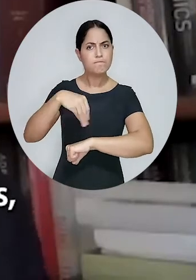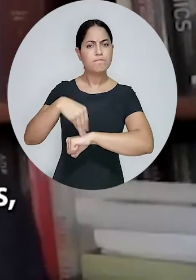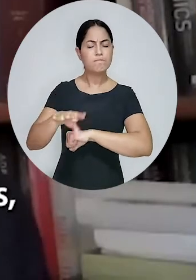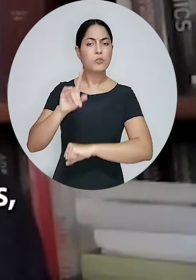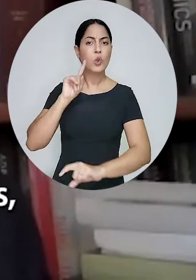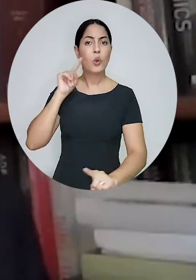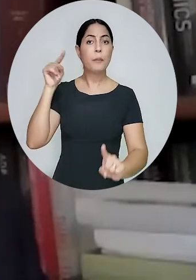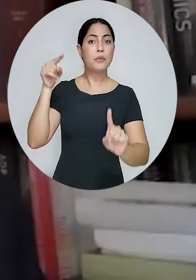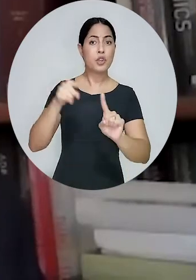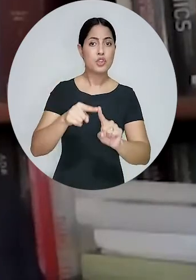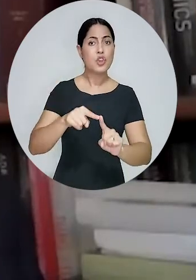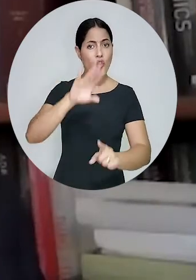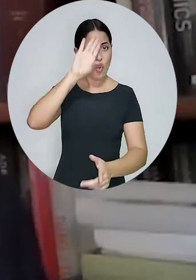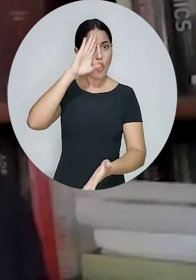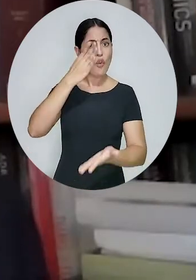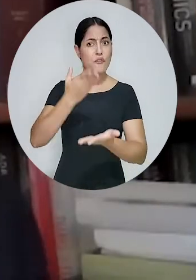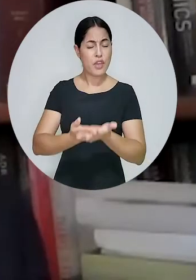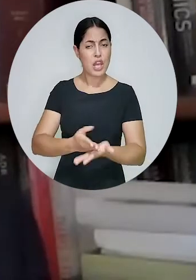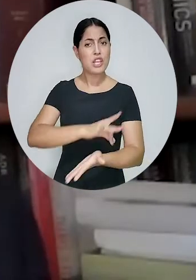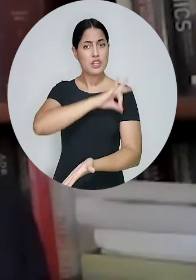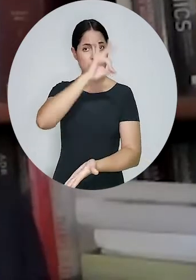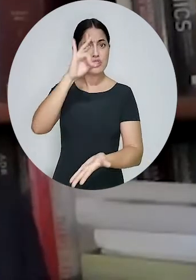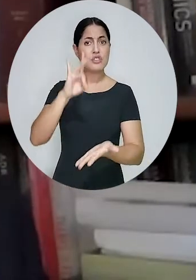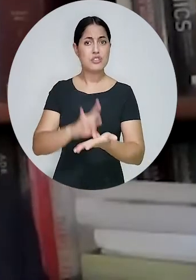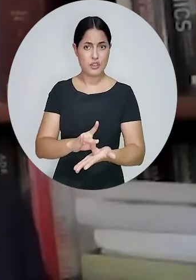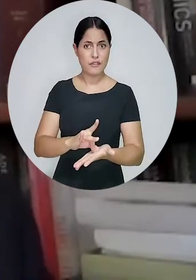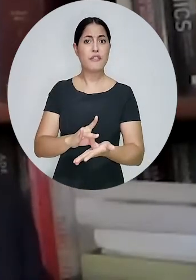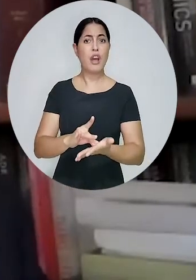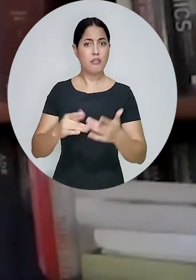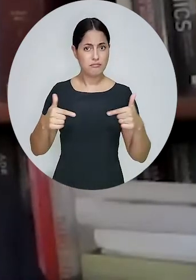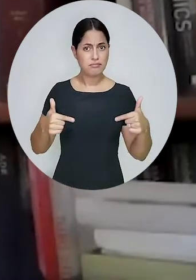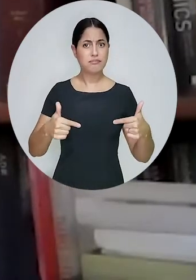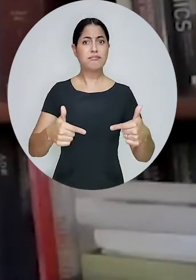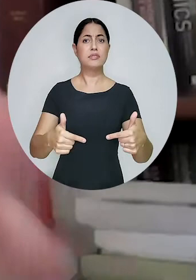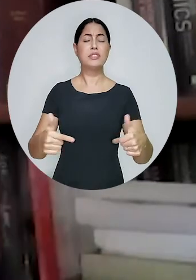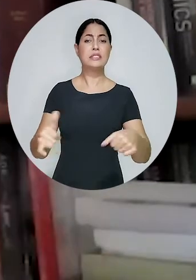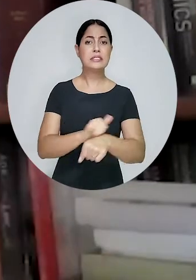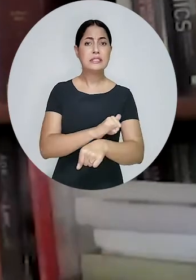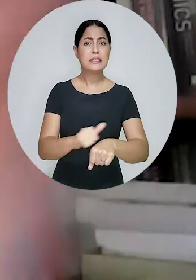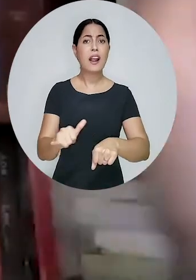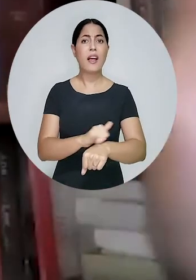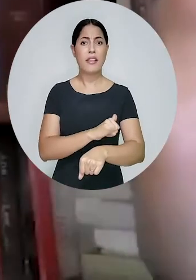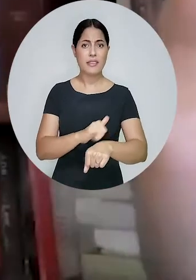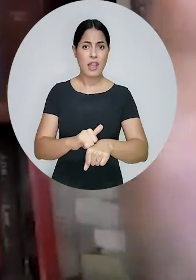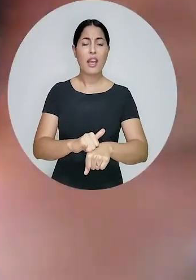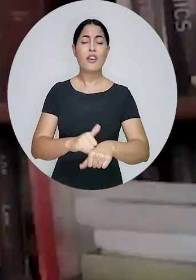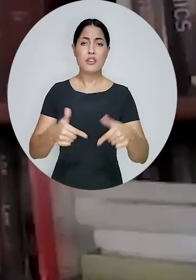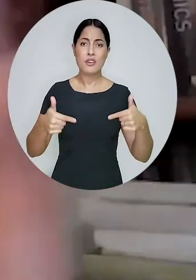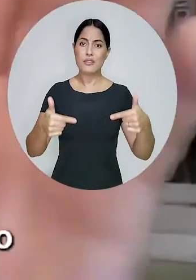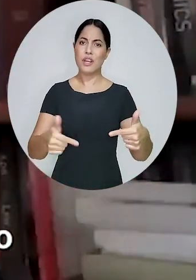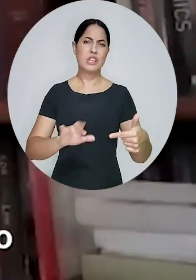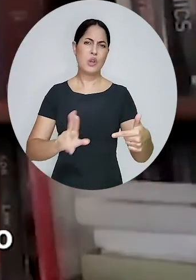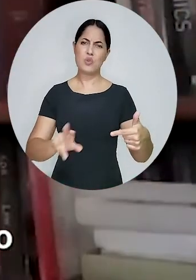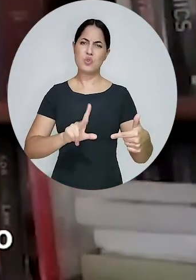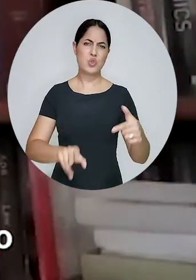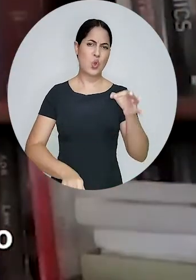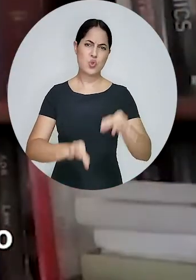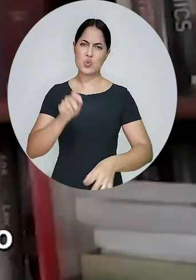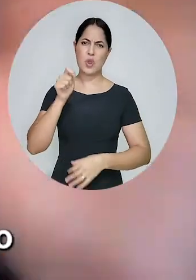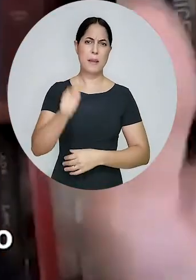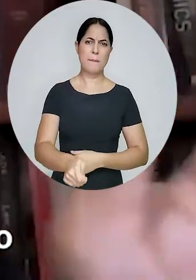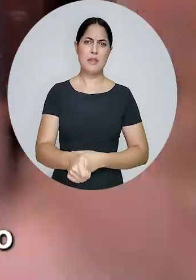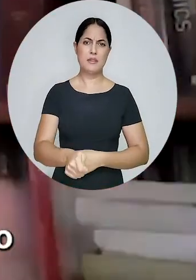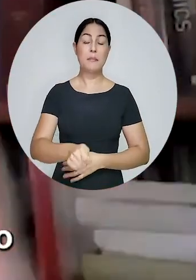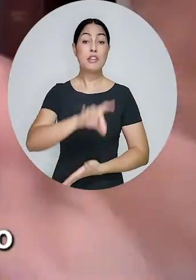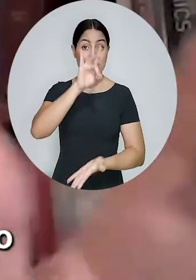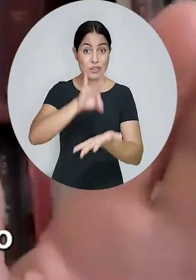have mentorship, so that they can feel confidence that if they take the other door, not the door to a trial, but